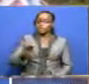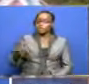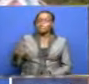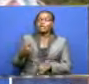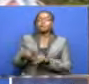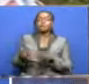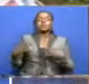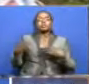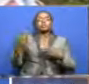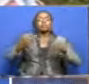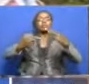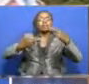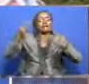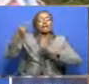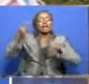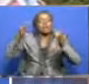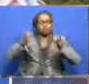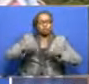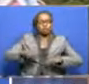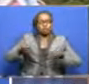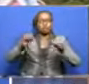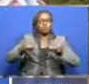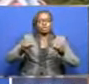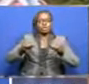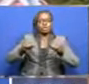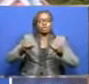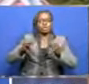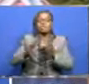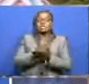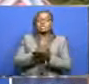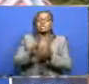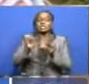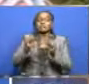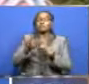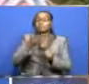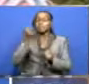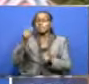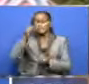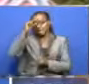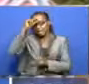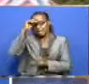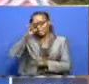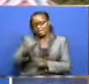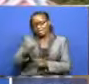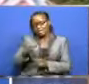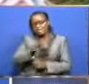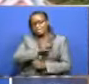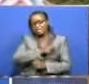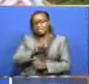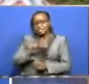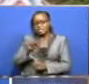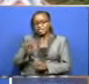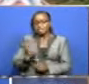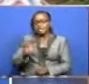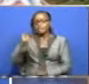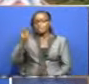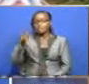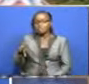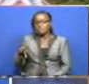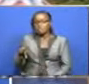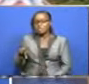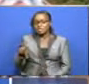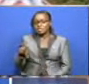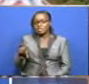with very, very high potentials. Some of them can make even better governors, better senators, better MPs. They